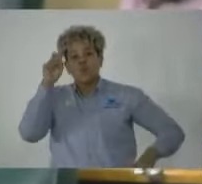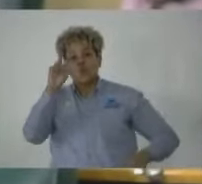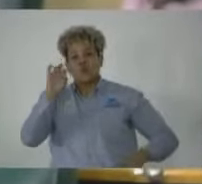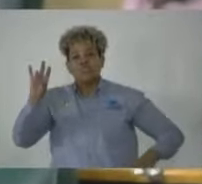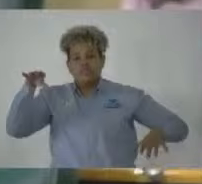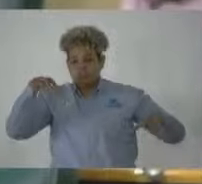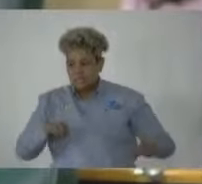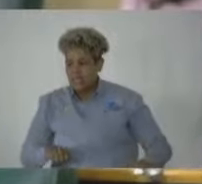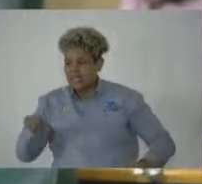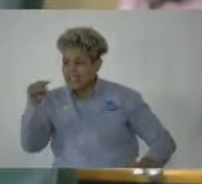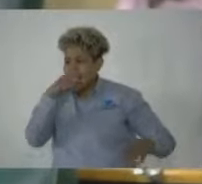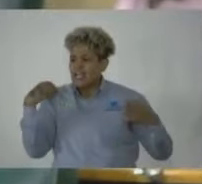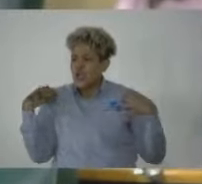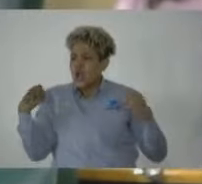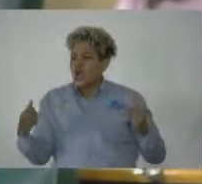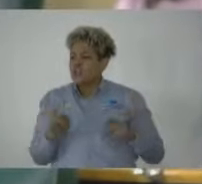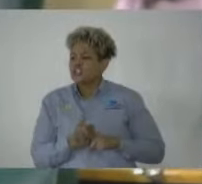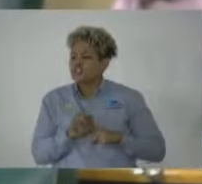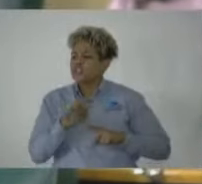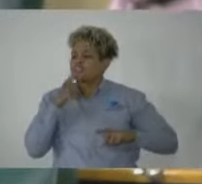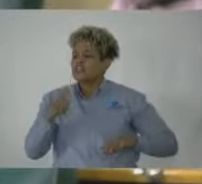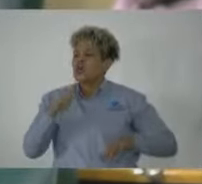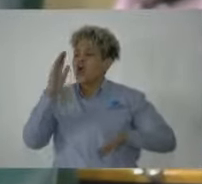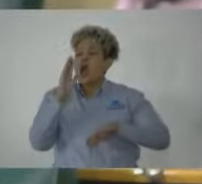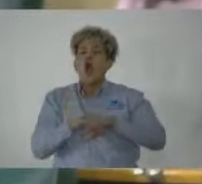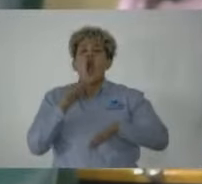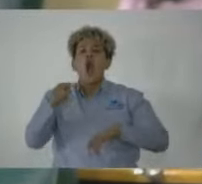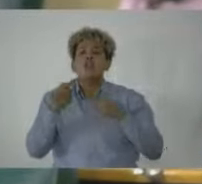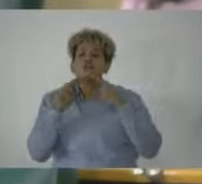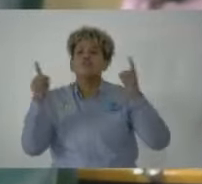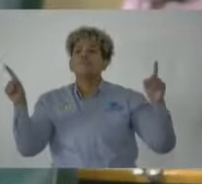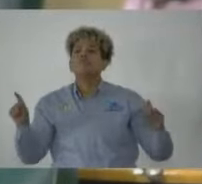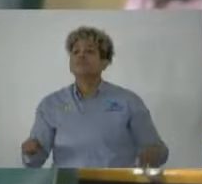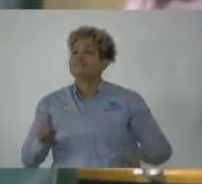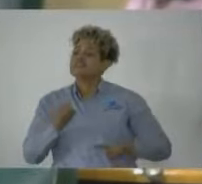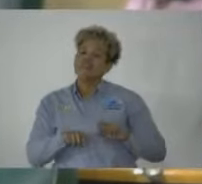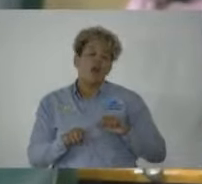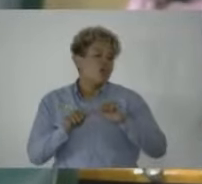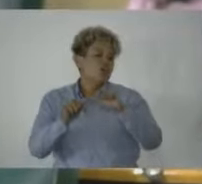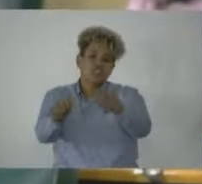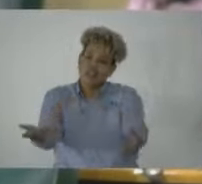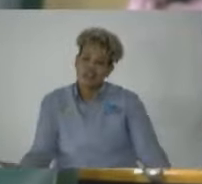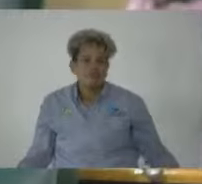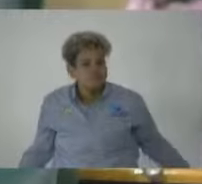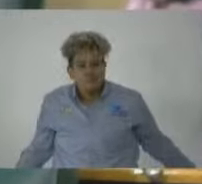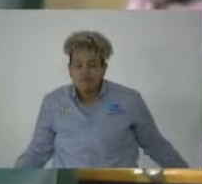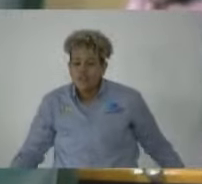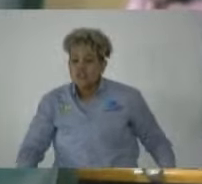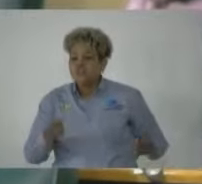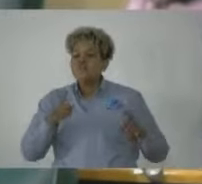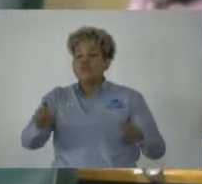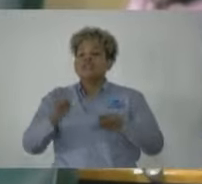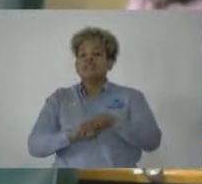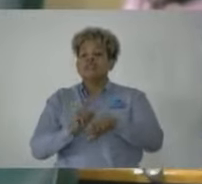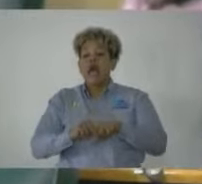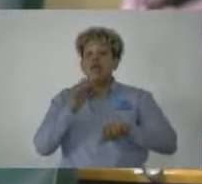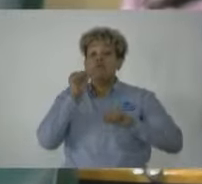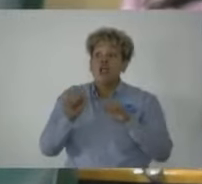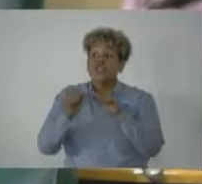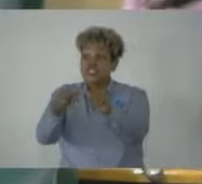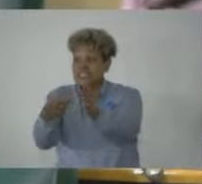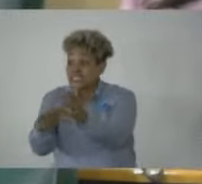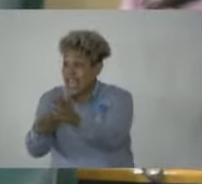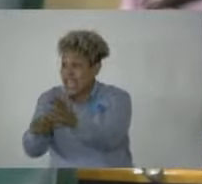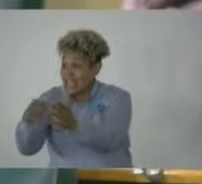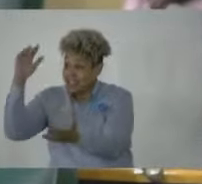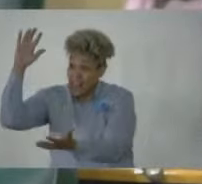had the courage, Madam Speaker, to call this out as unsustainable. It was during the period of unsustainable